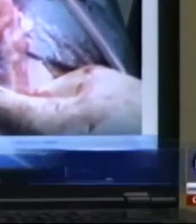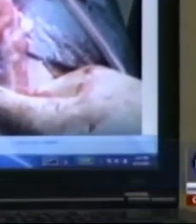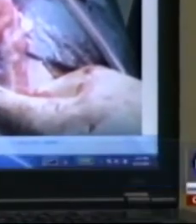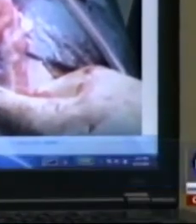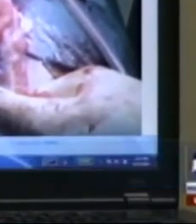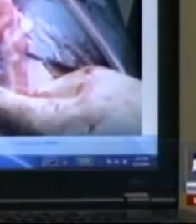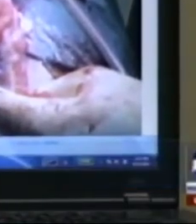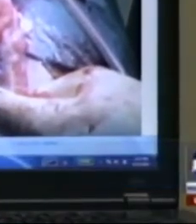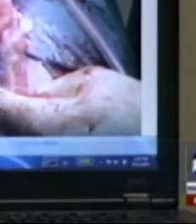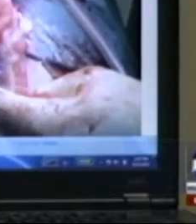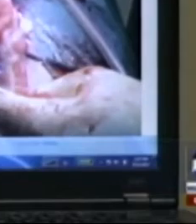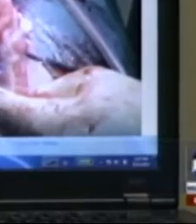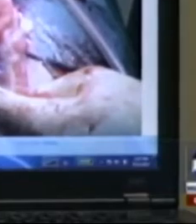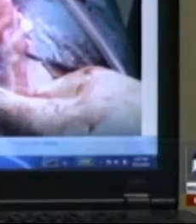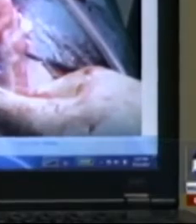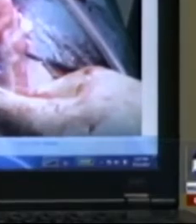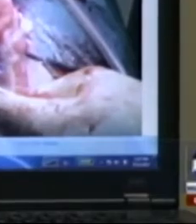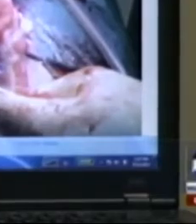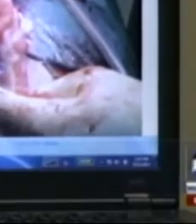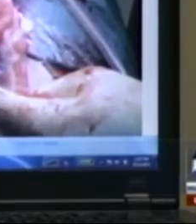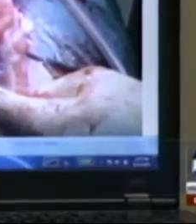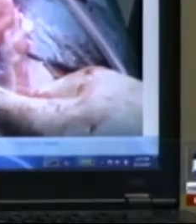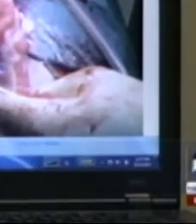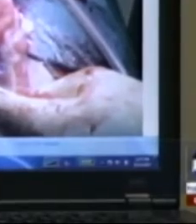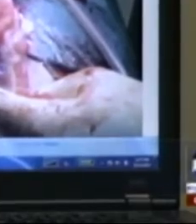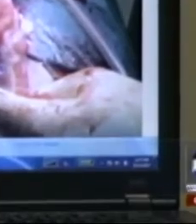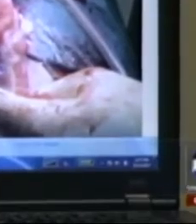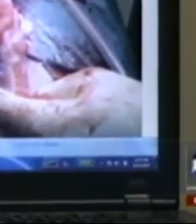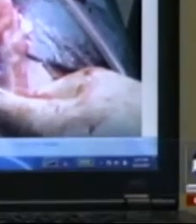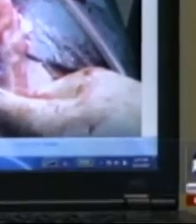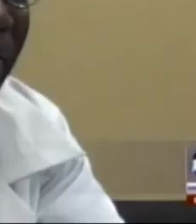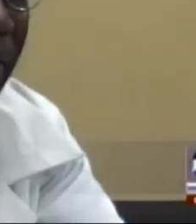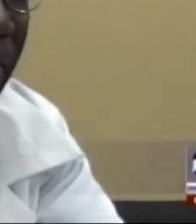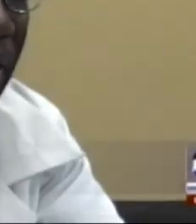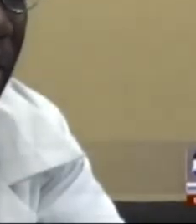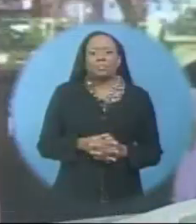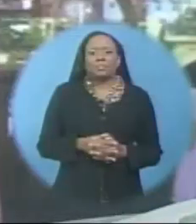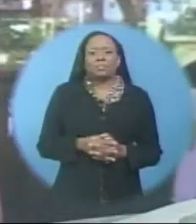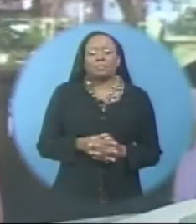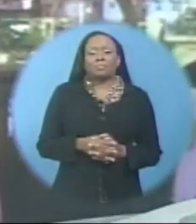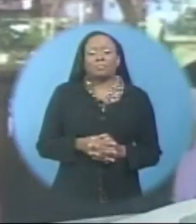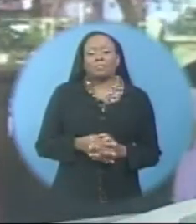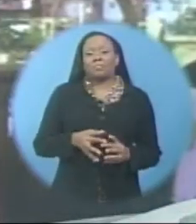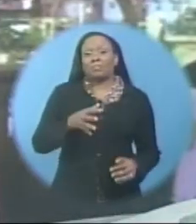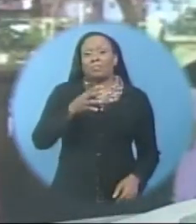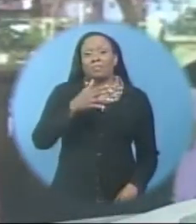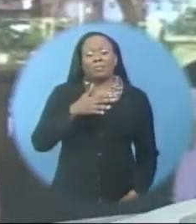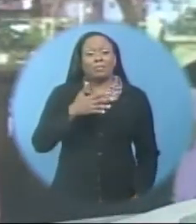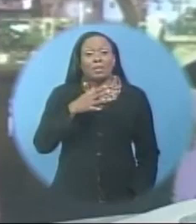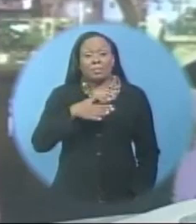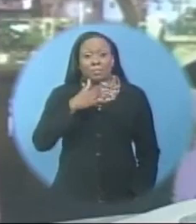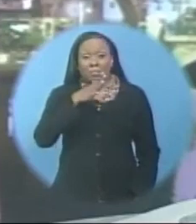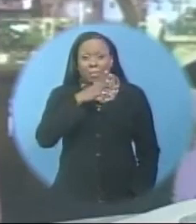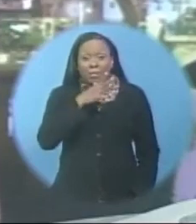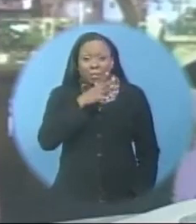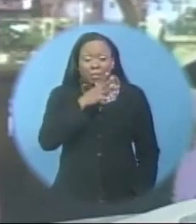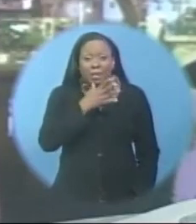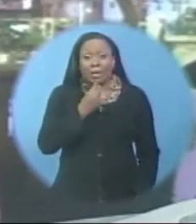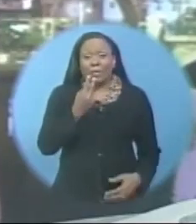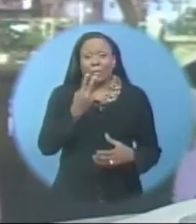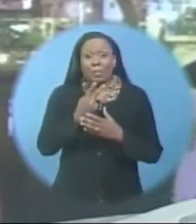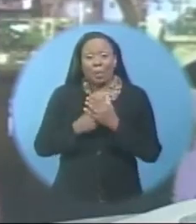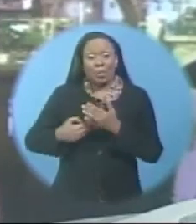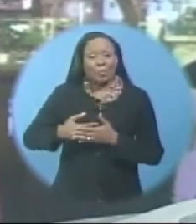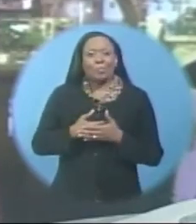abnormal uterus. So there are different types of abnormalities that we have. We're happy to report that both the mother